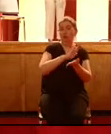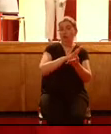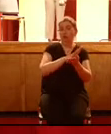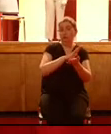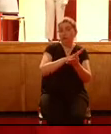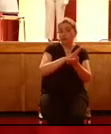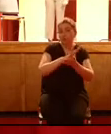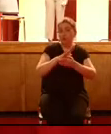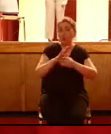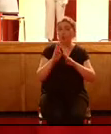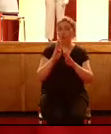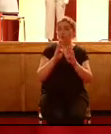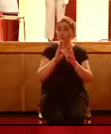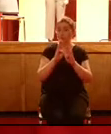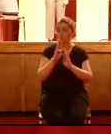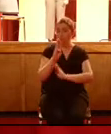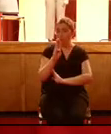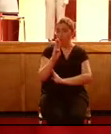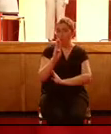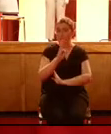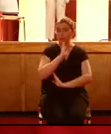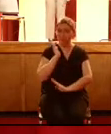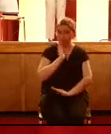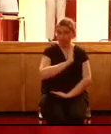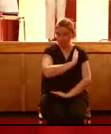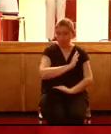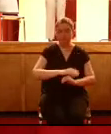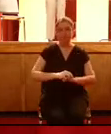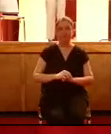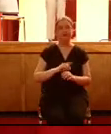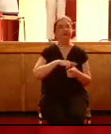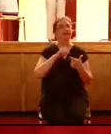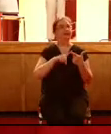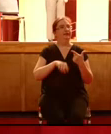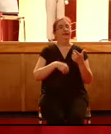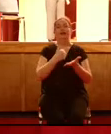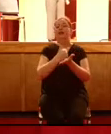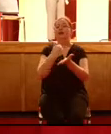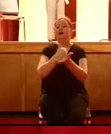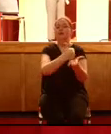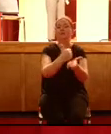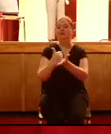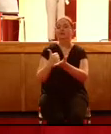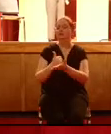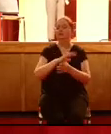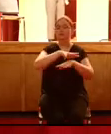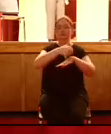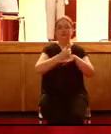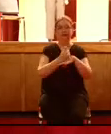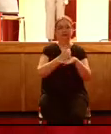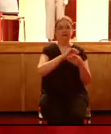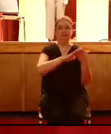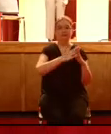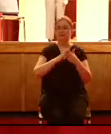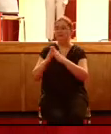with individual schools. It can be in helping to organize civic engagement events